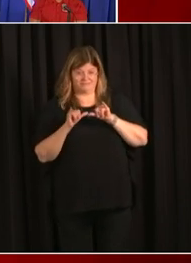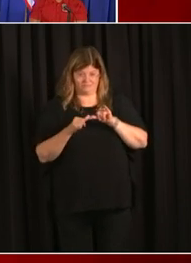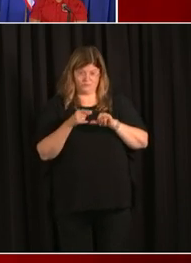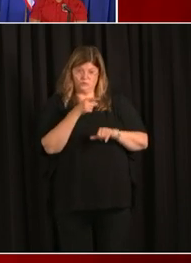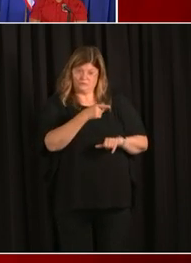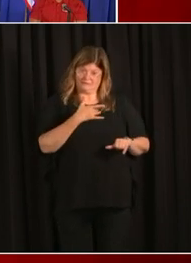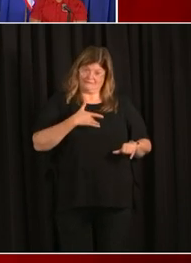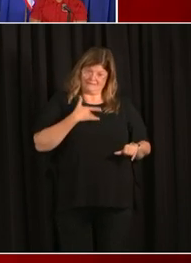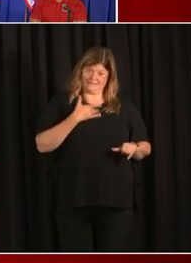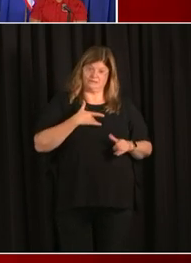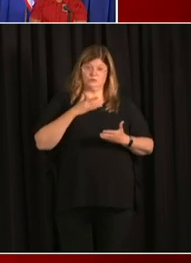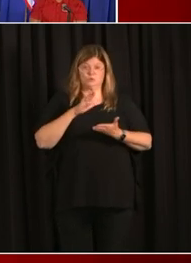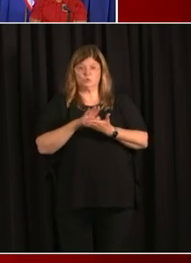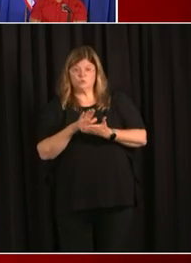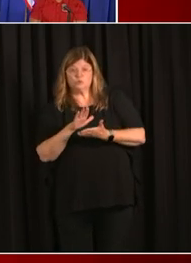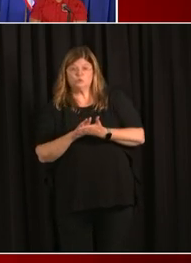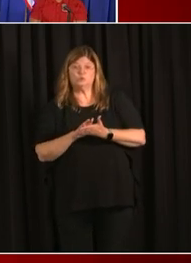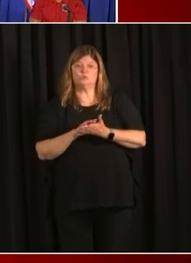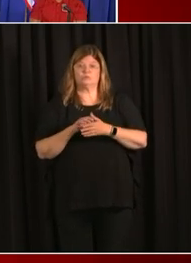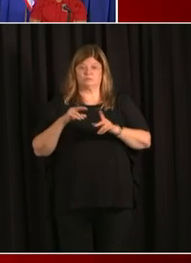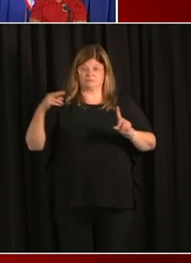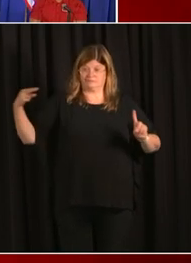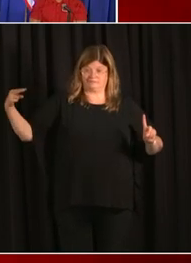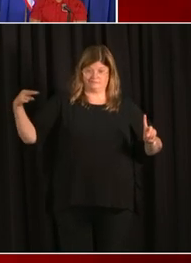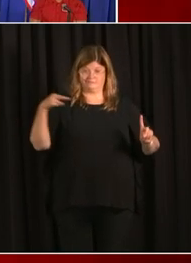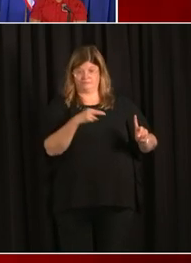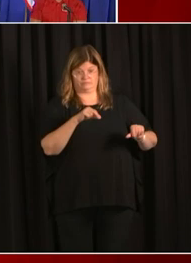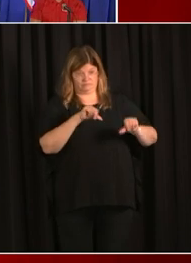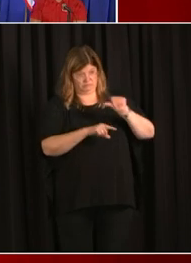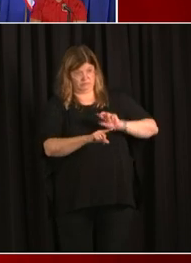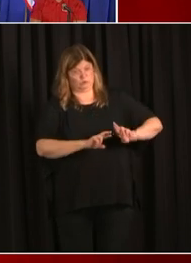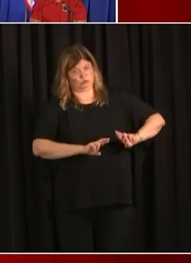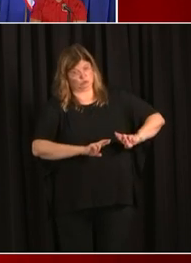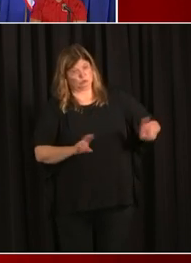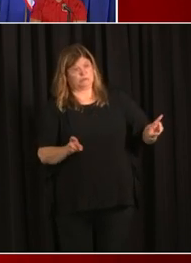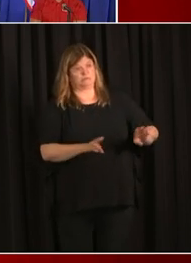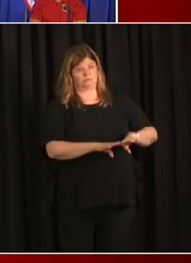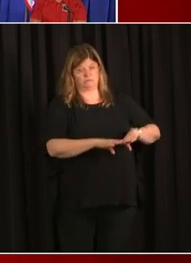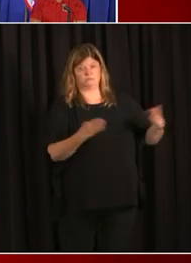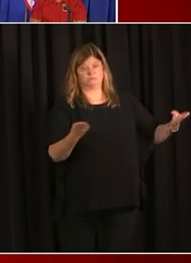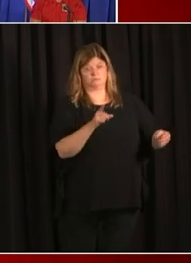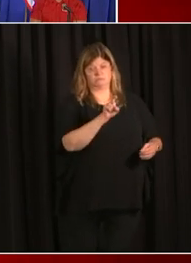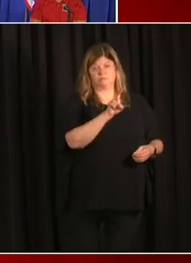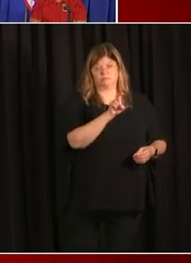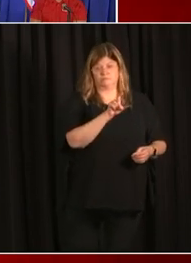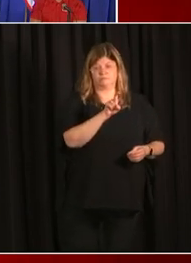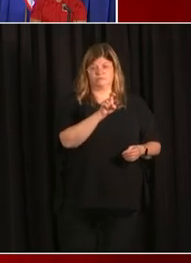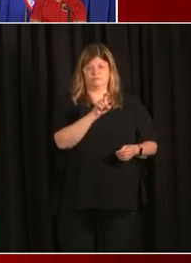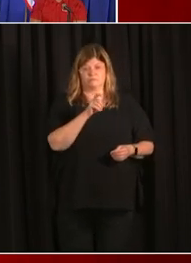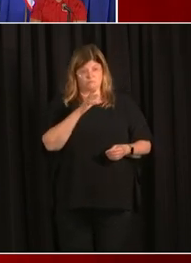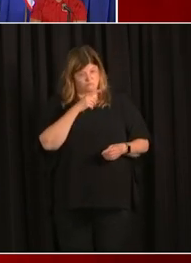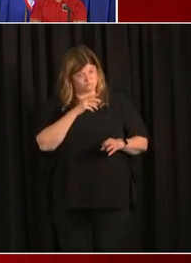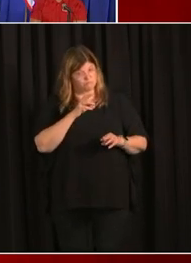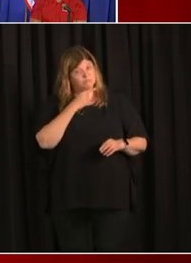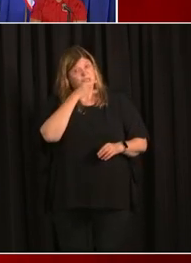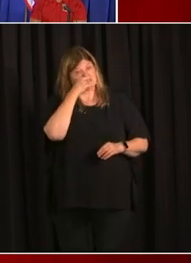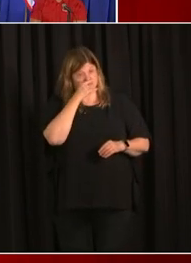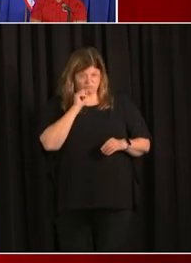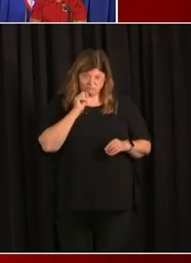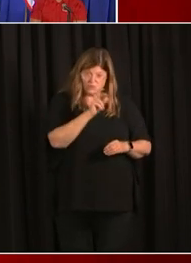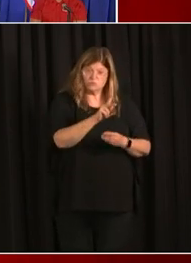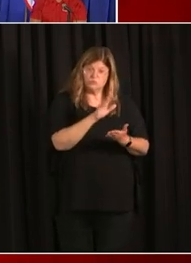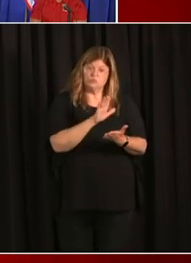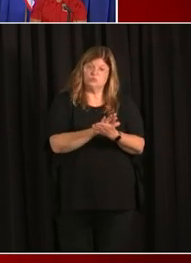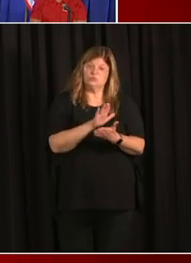like schools, scientifically speaking, are ready to reopen? Are we ready to send back kids to school? And